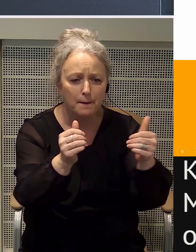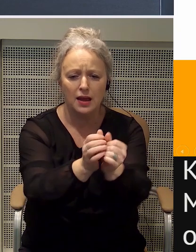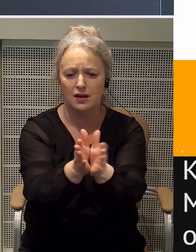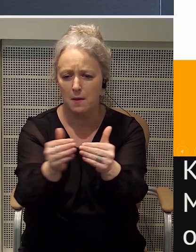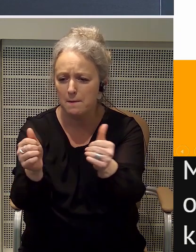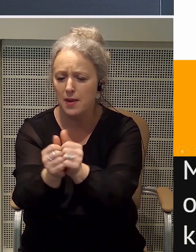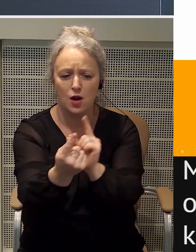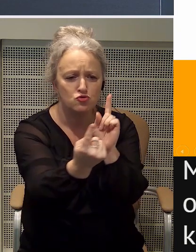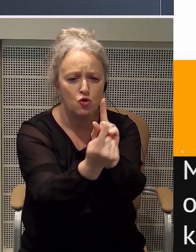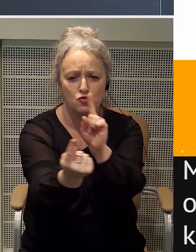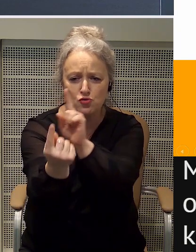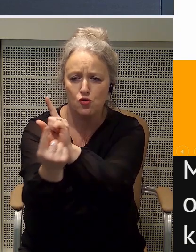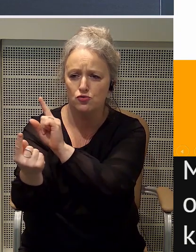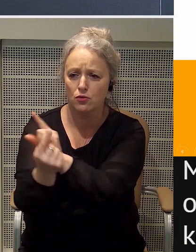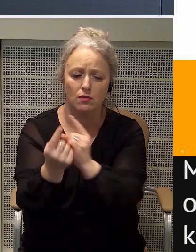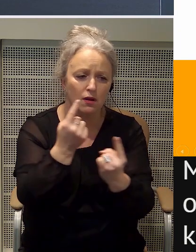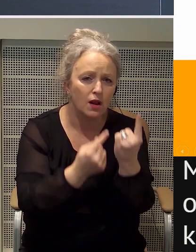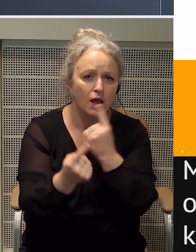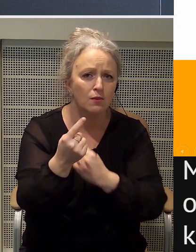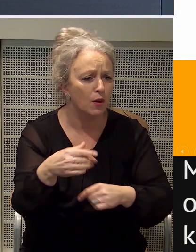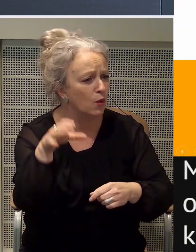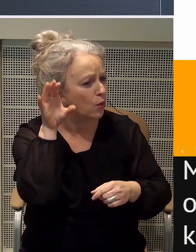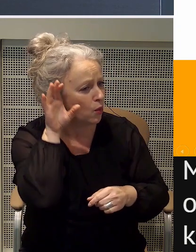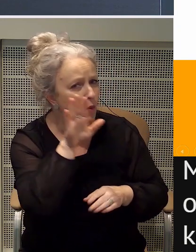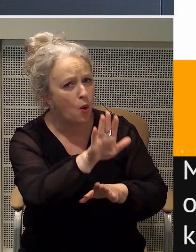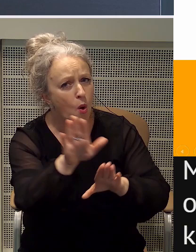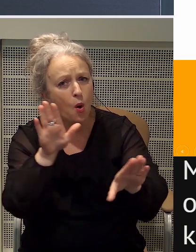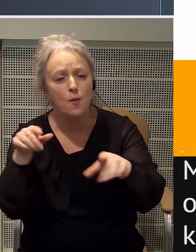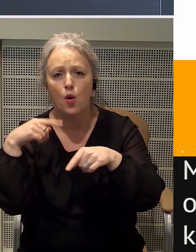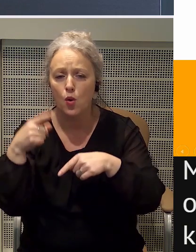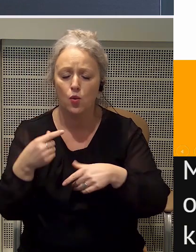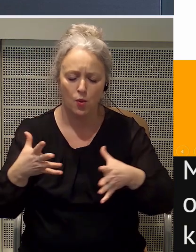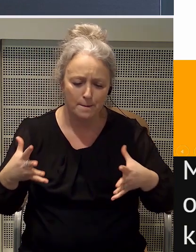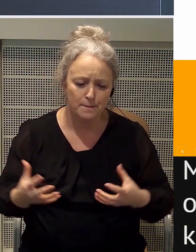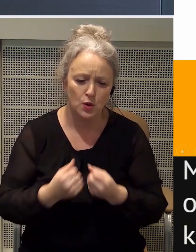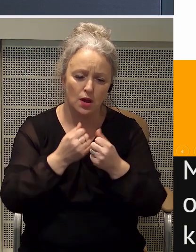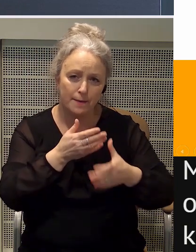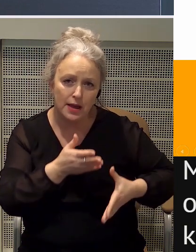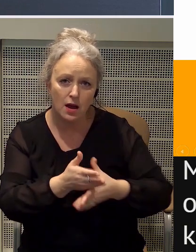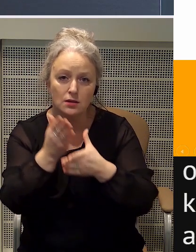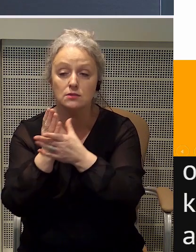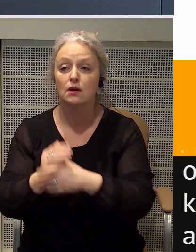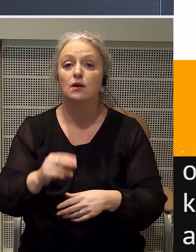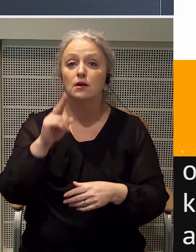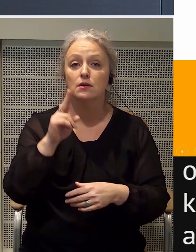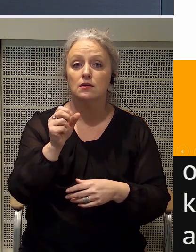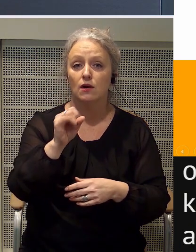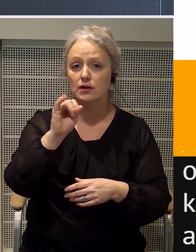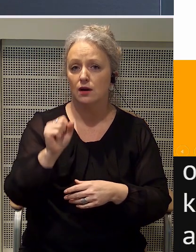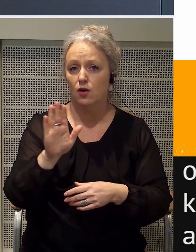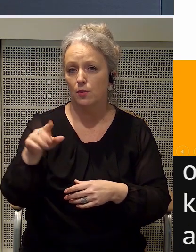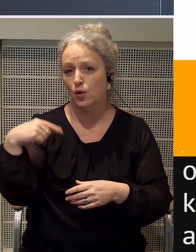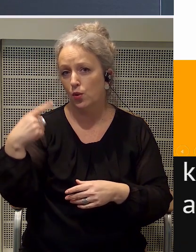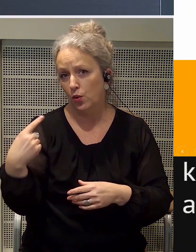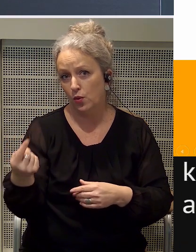because we are in contact with the families, we listen to their stories, we meet them, we try to help them out.